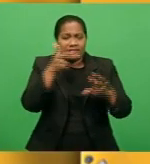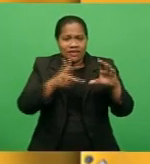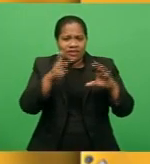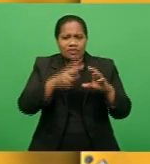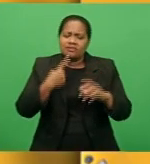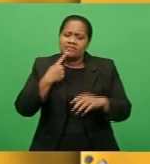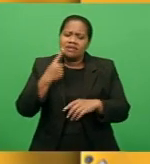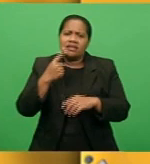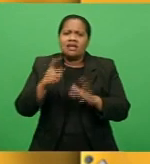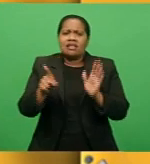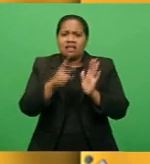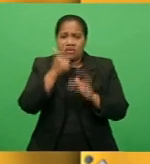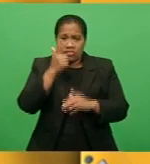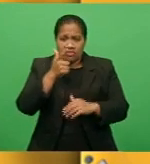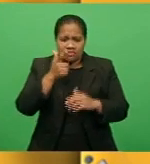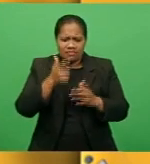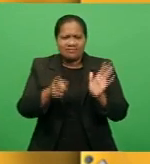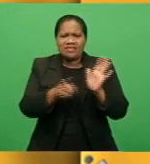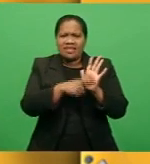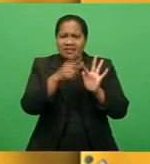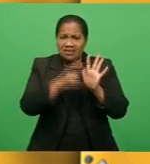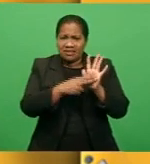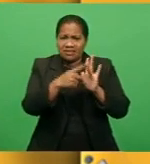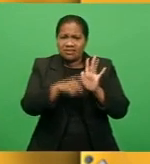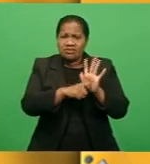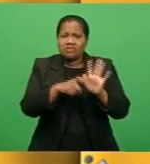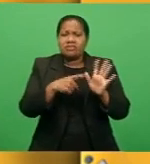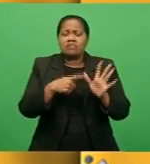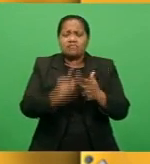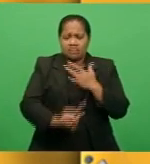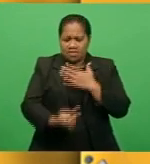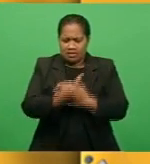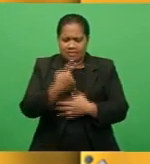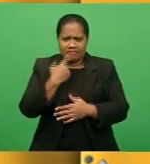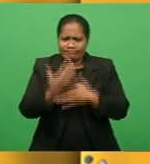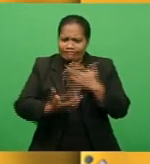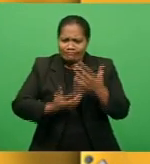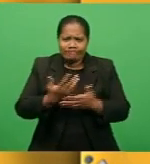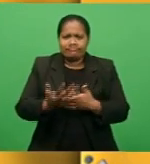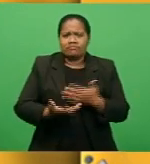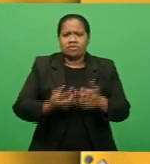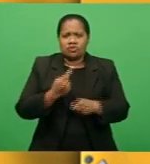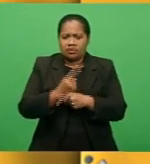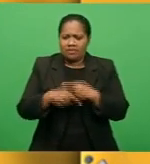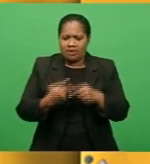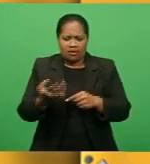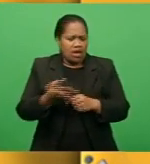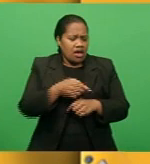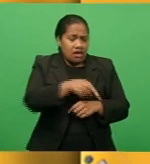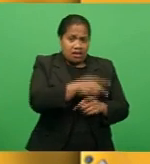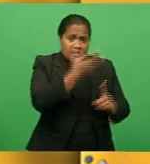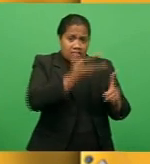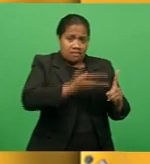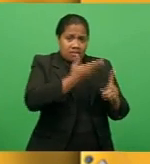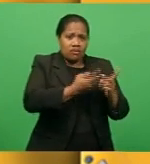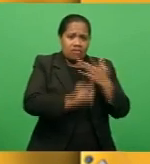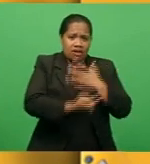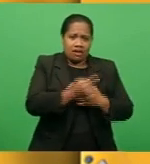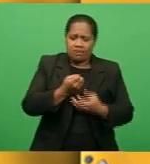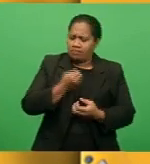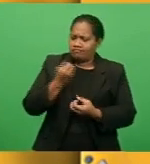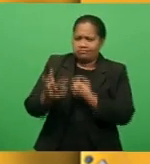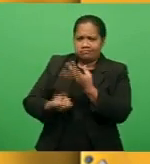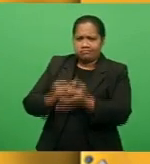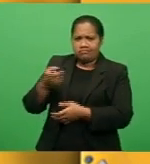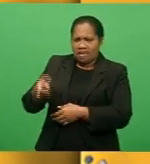Women's Crisis Centre, Femlink Pacific and the Fiji Women's Rights Movement say Kumar is vilifying and defaming female members of